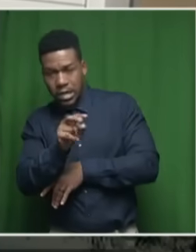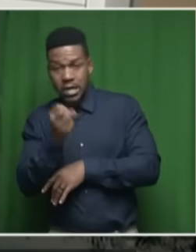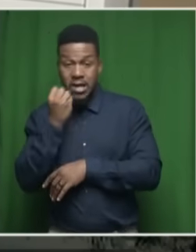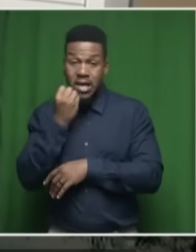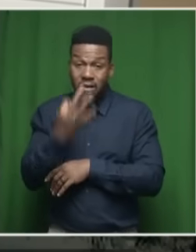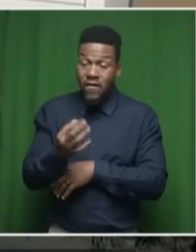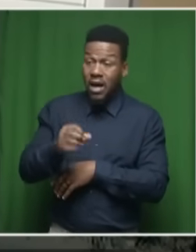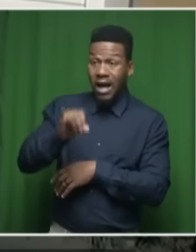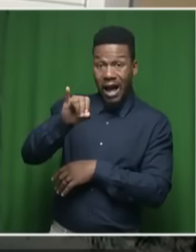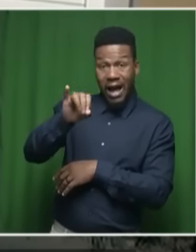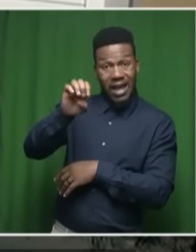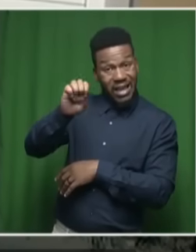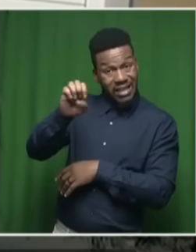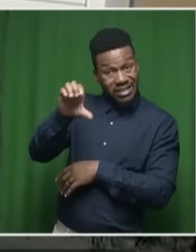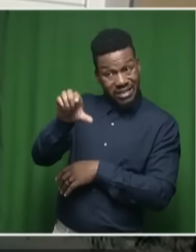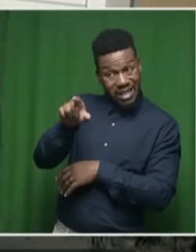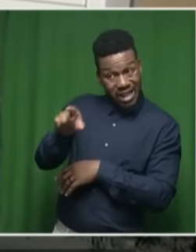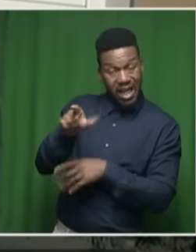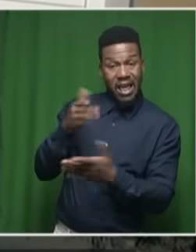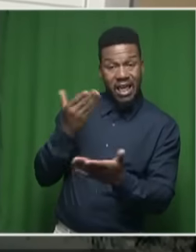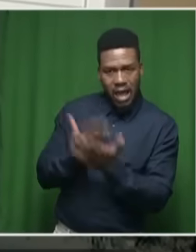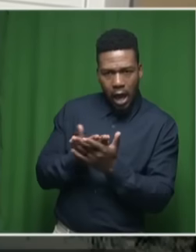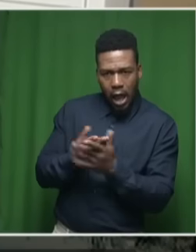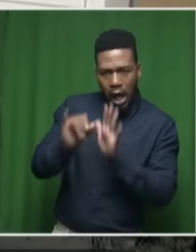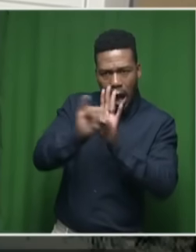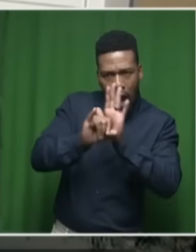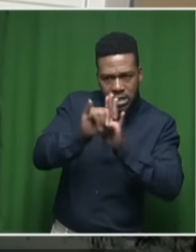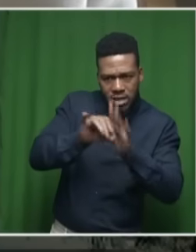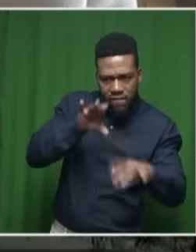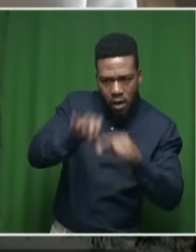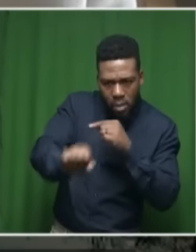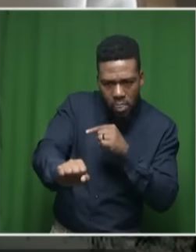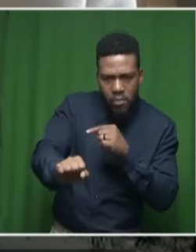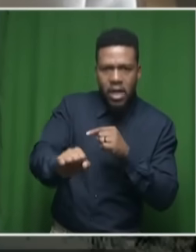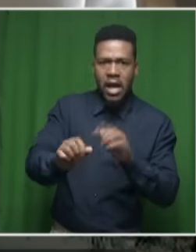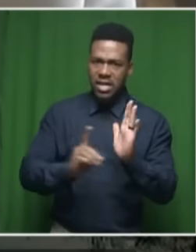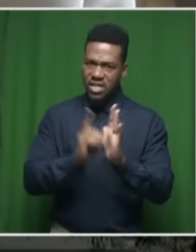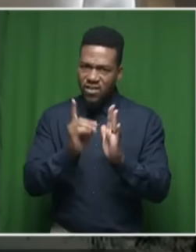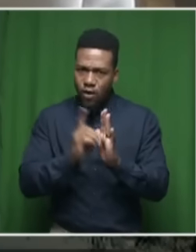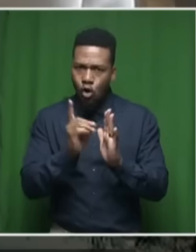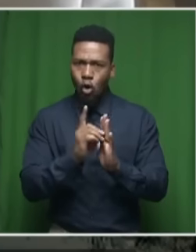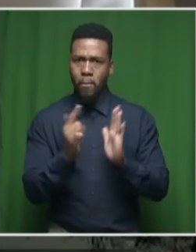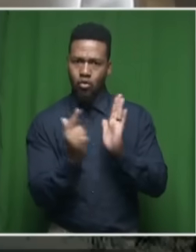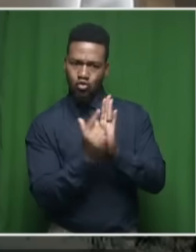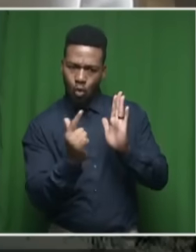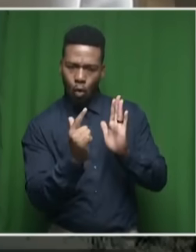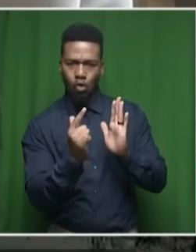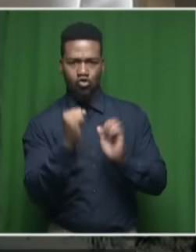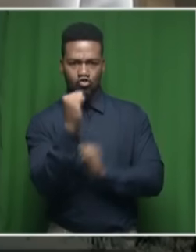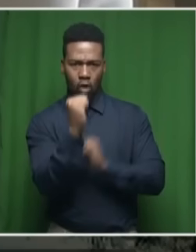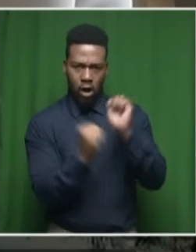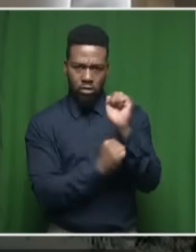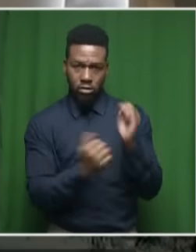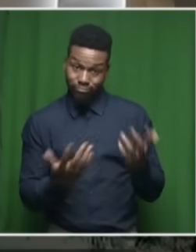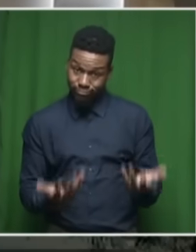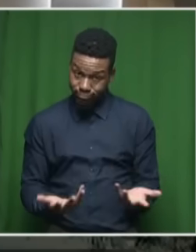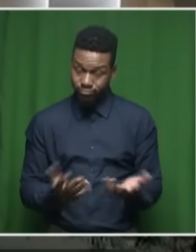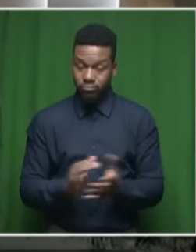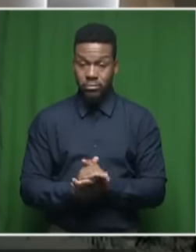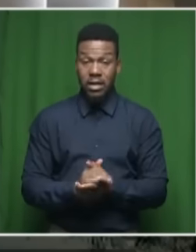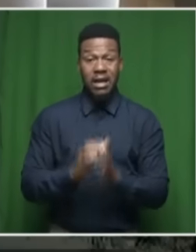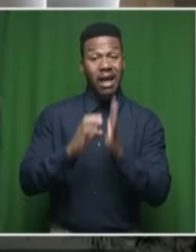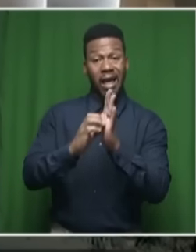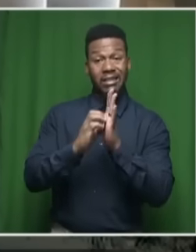can be able to identify such and develop a framework. For an example, if you have got a lot